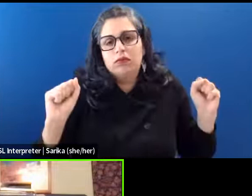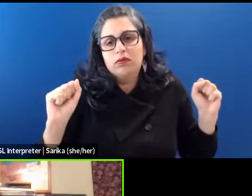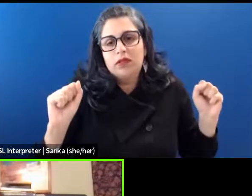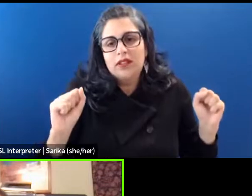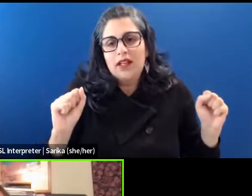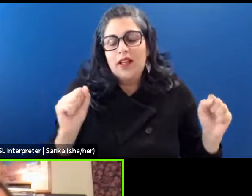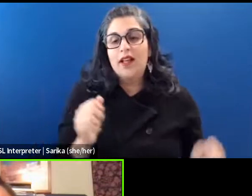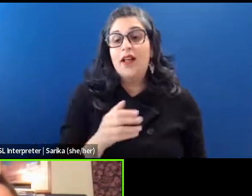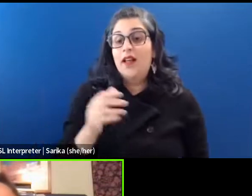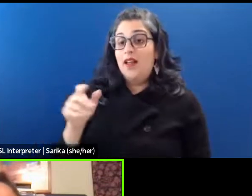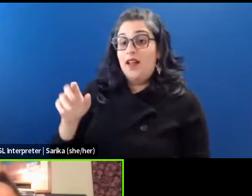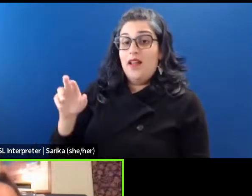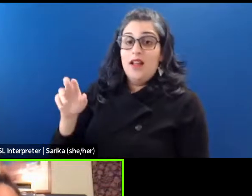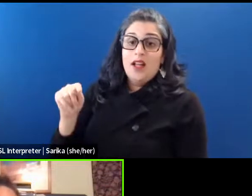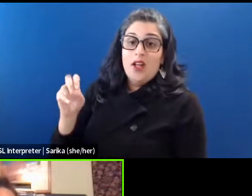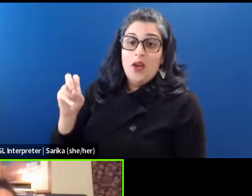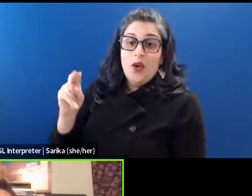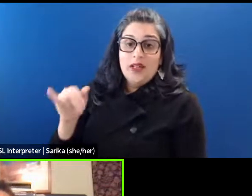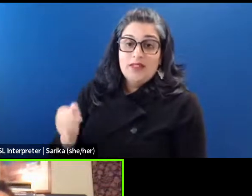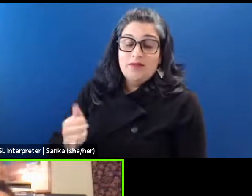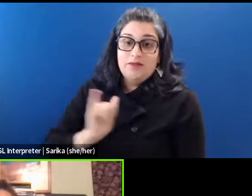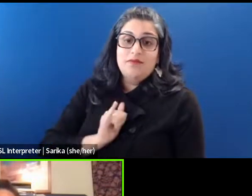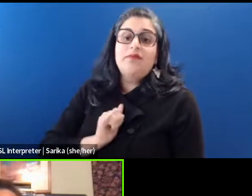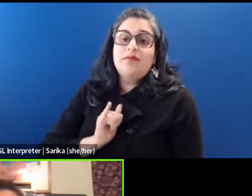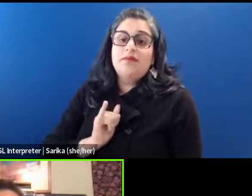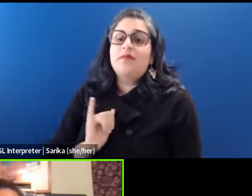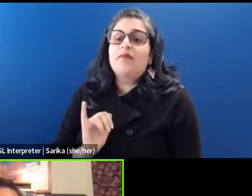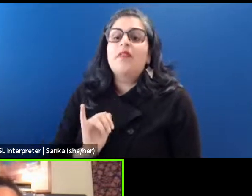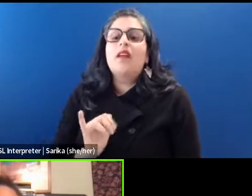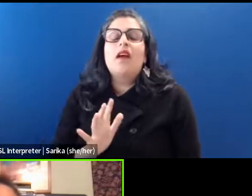Yeah, the chapter that you have where you